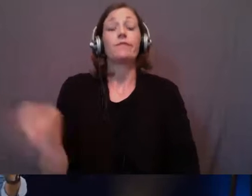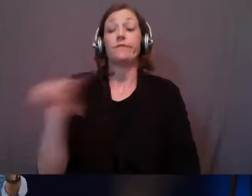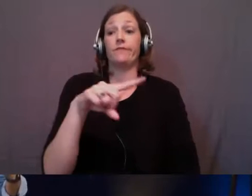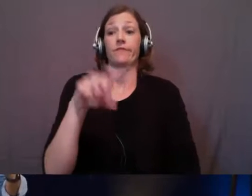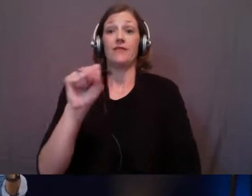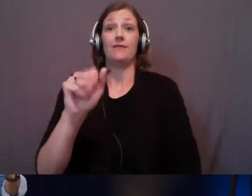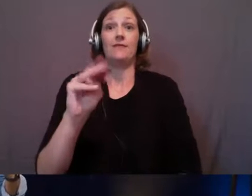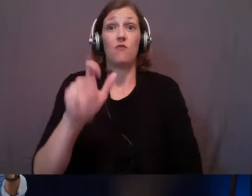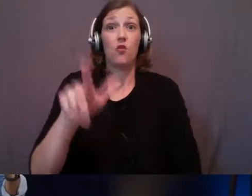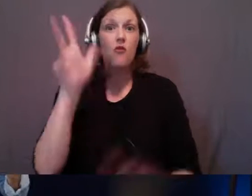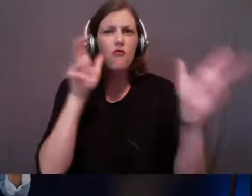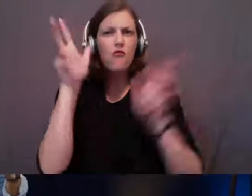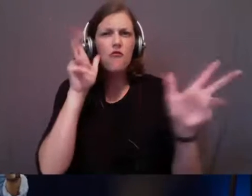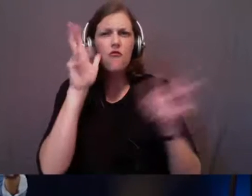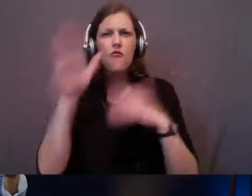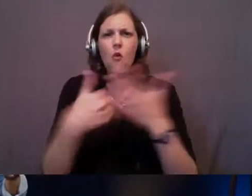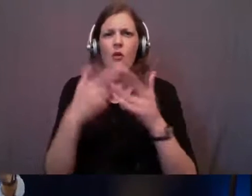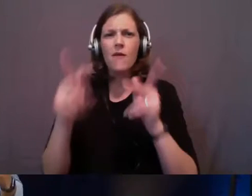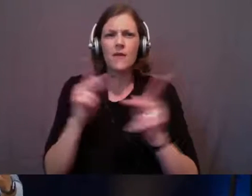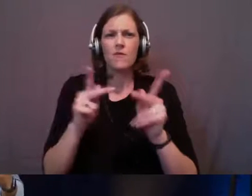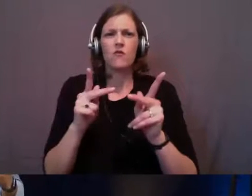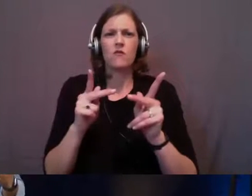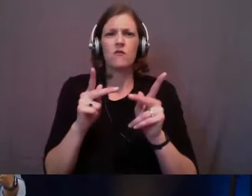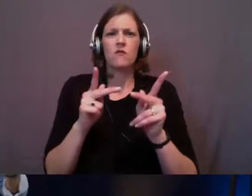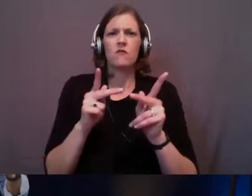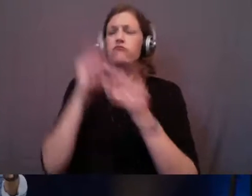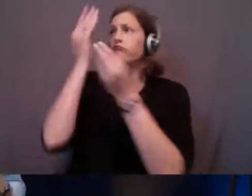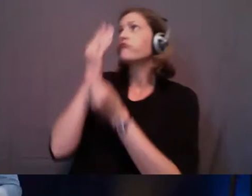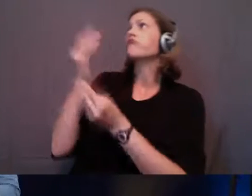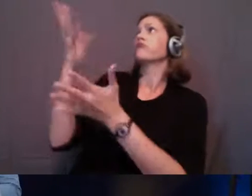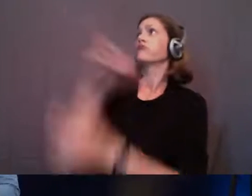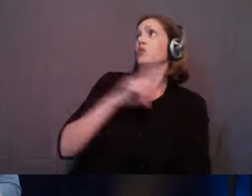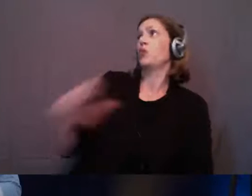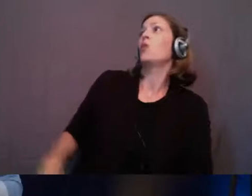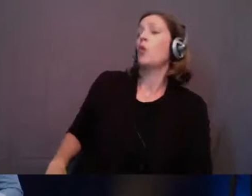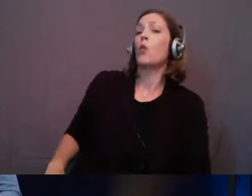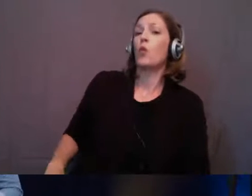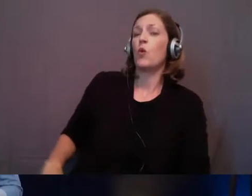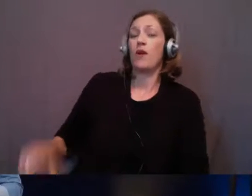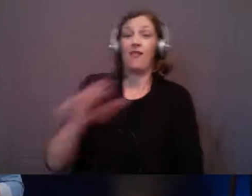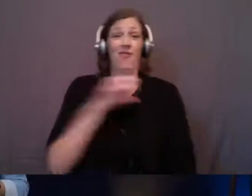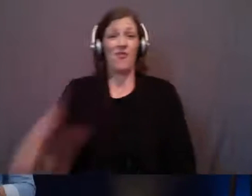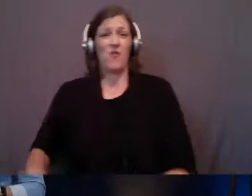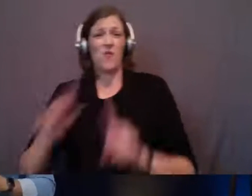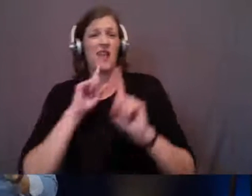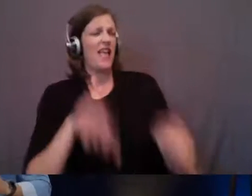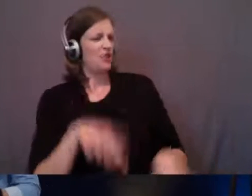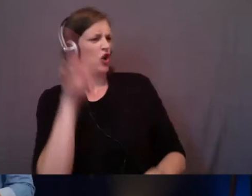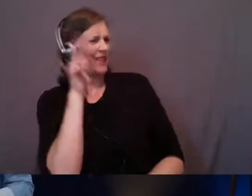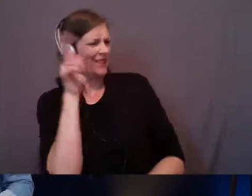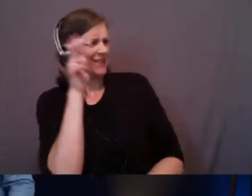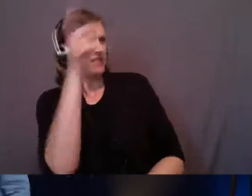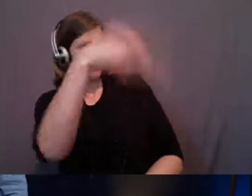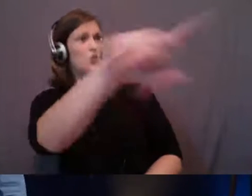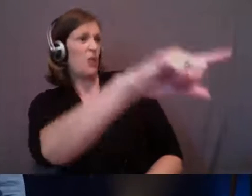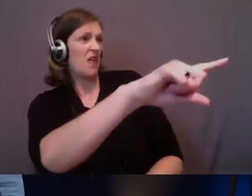people, he repeated it before the Lord. And the Lord answered, listen to them, listen to the people of